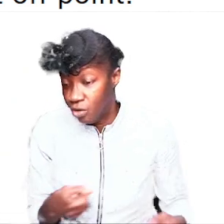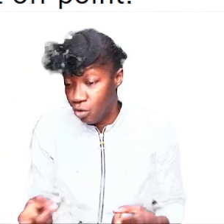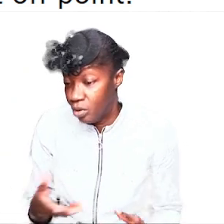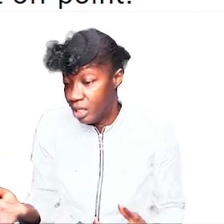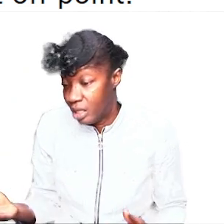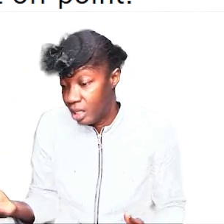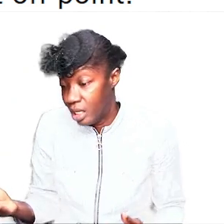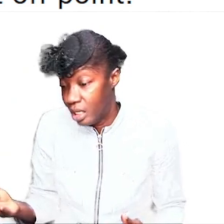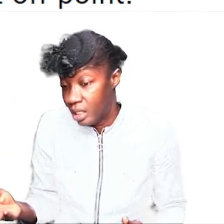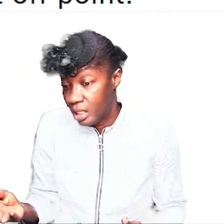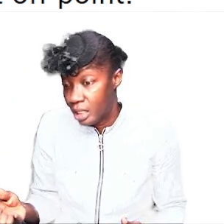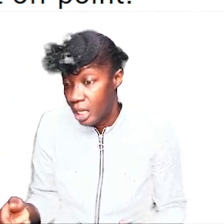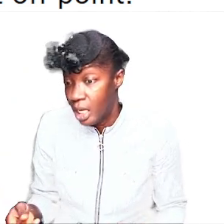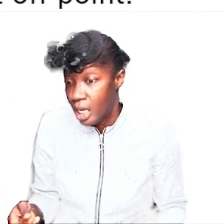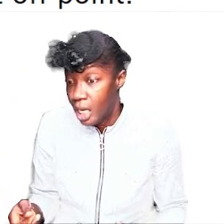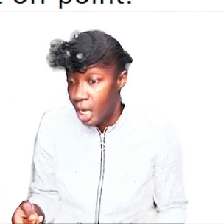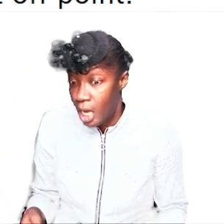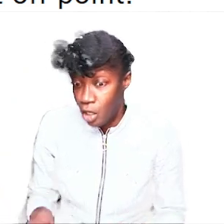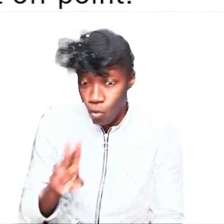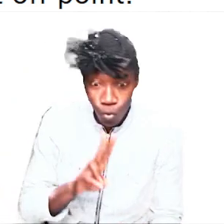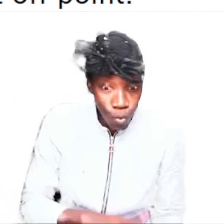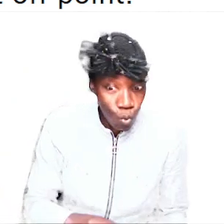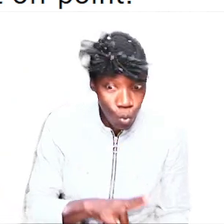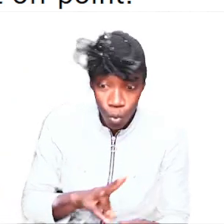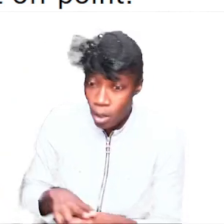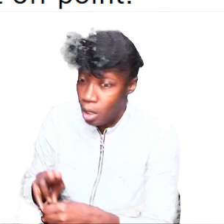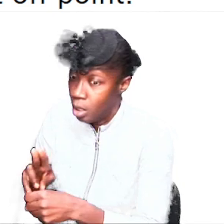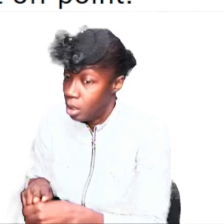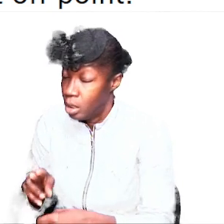and we are being warned by God,